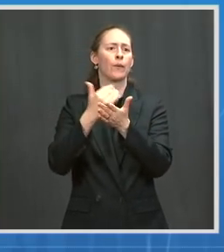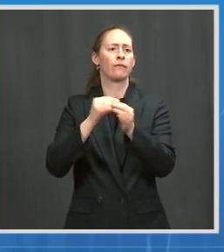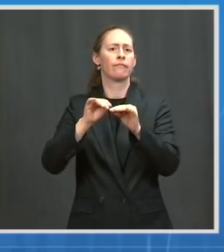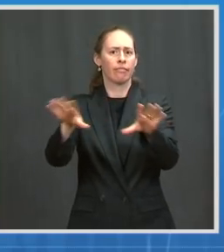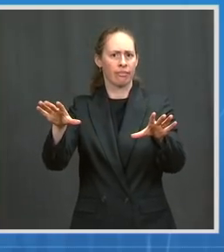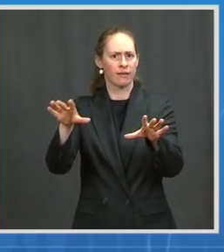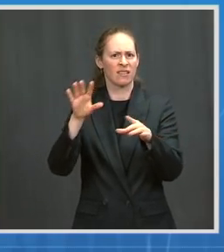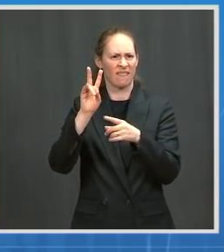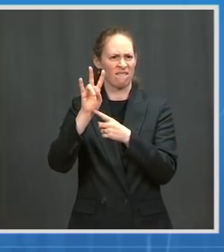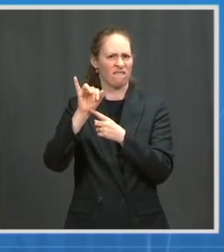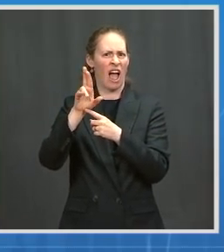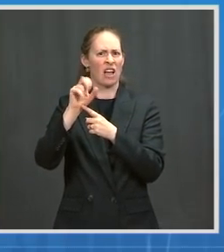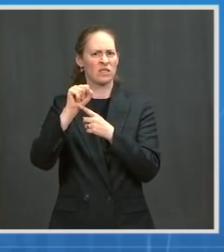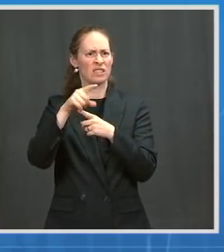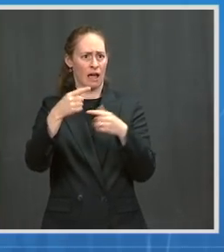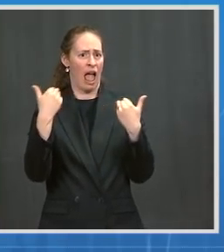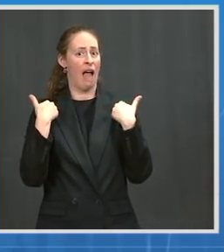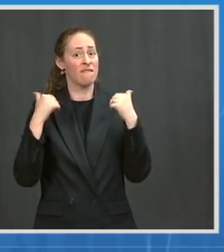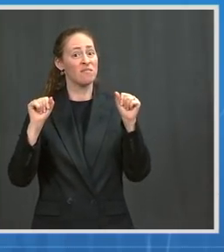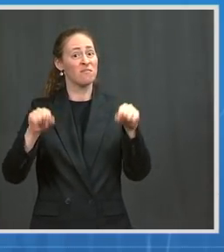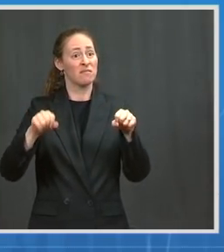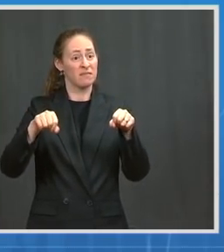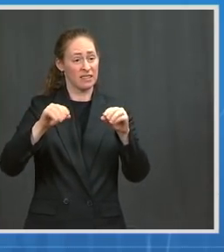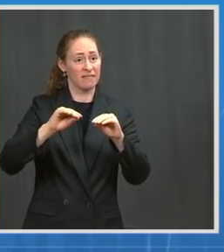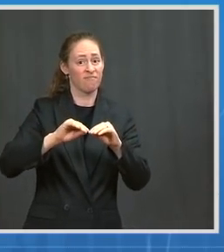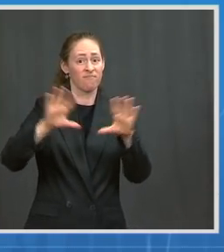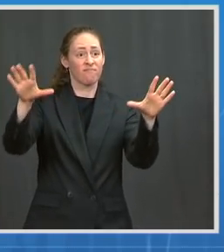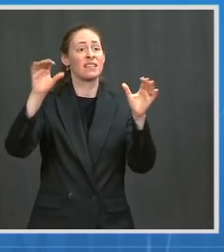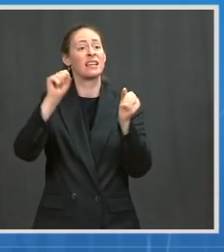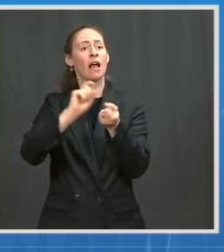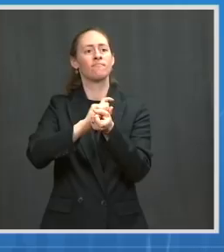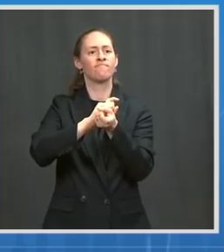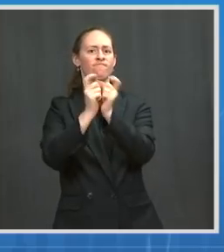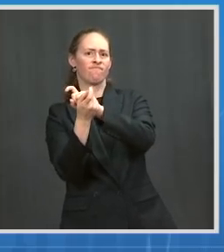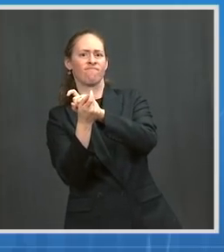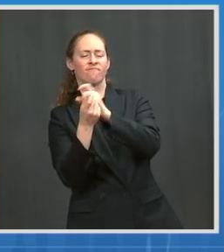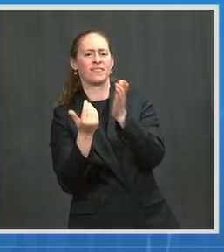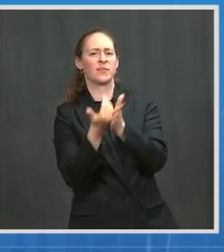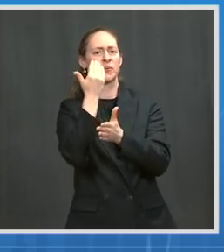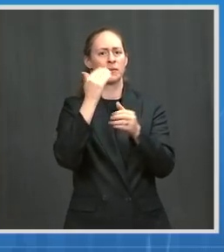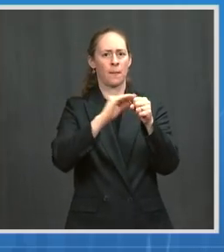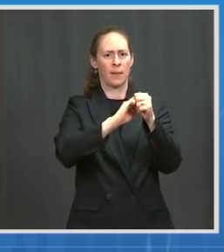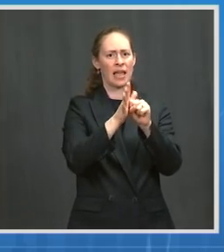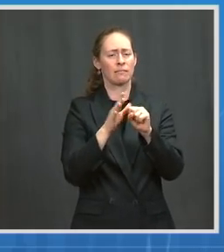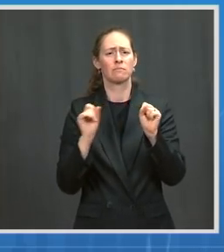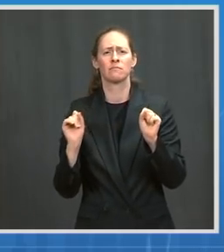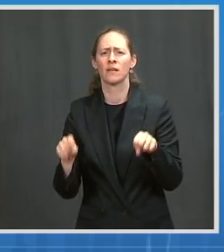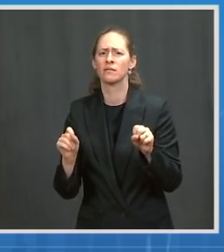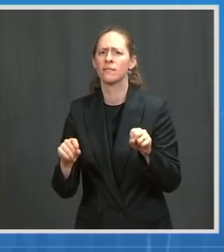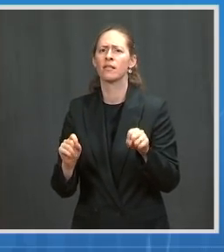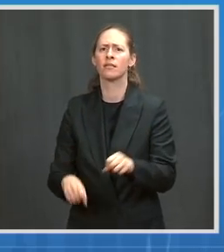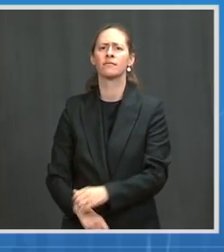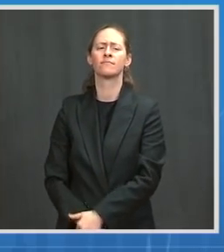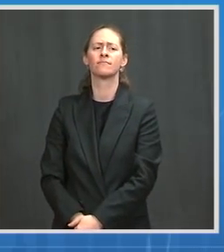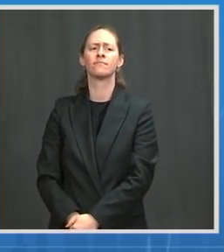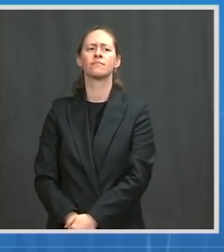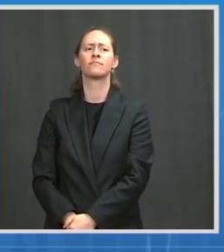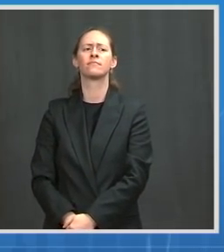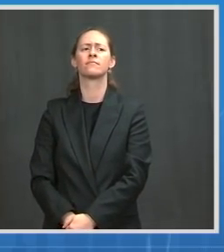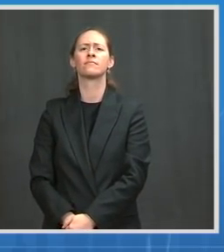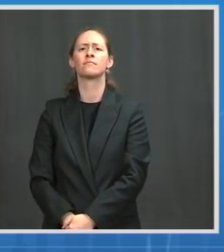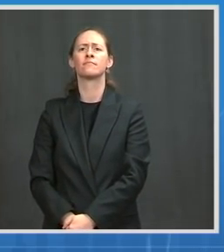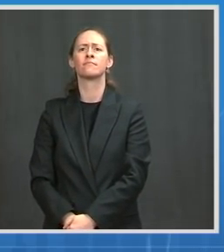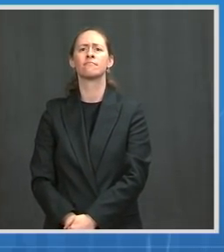fact, have potential to evolve into a pandemic, such as the paramyxoviruses with Nipah, the bunyaviruses